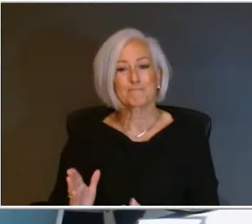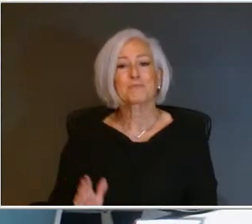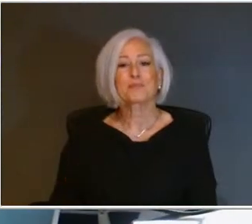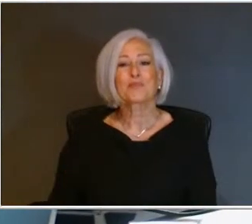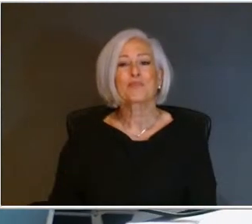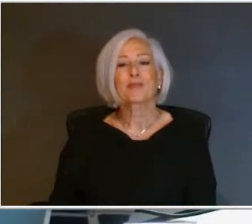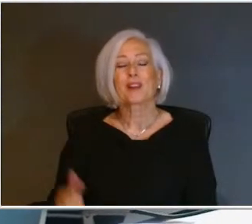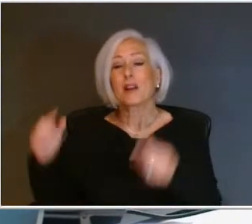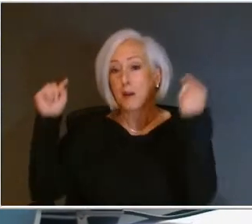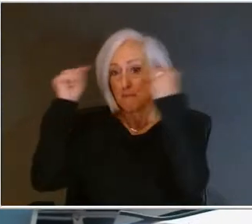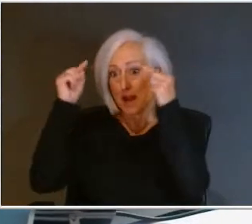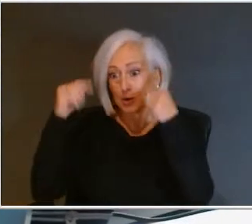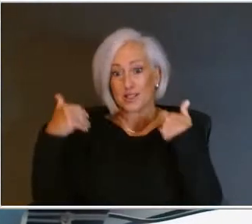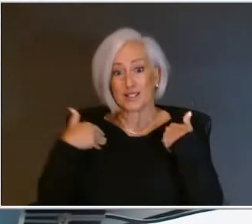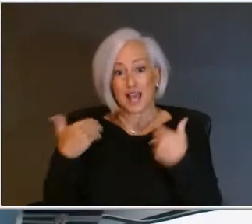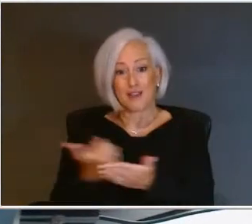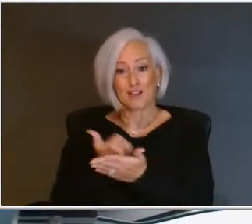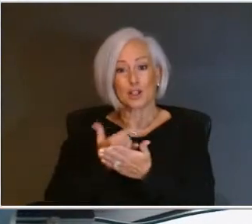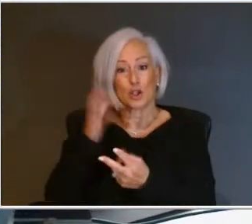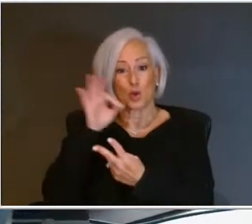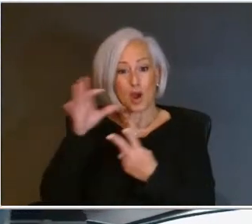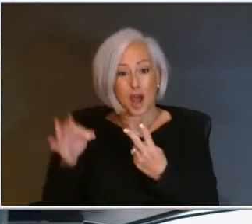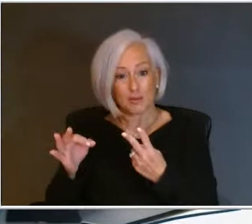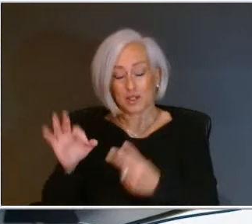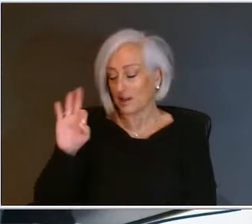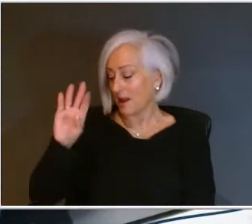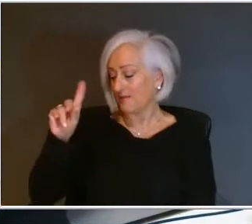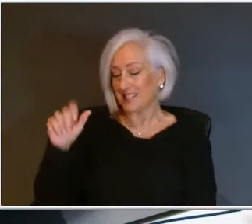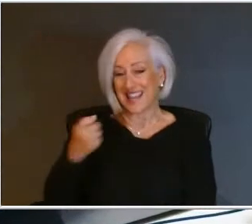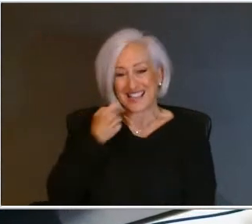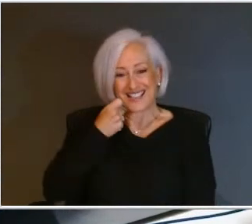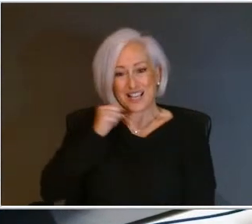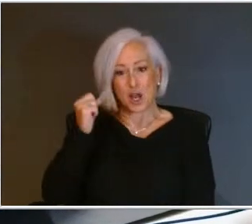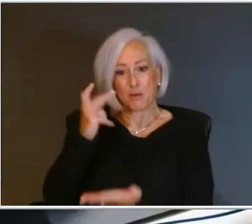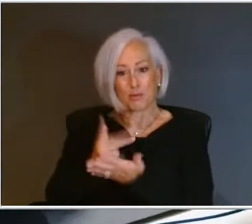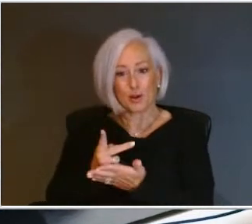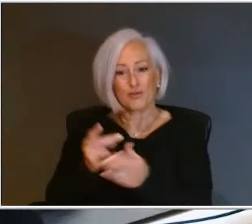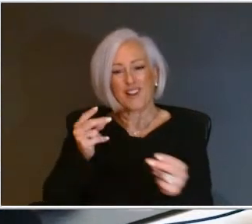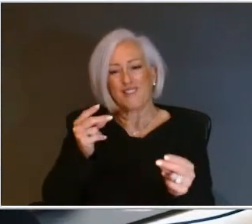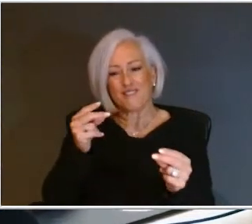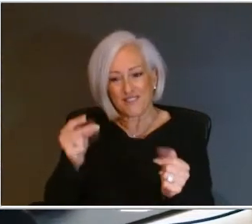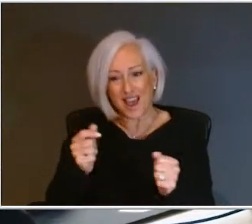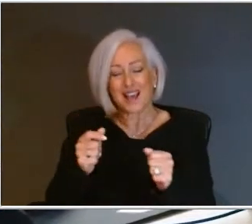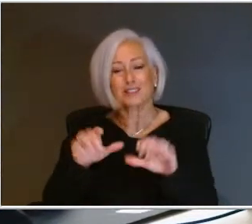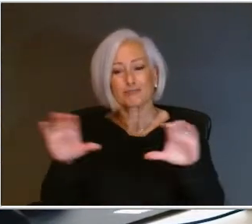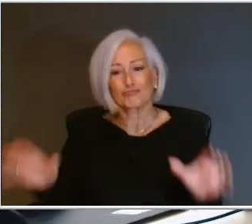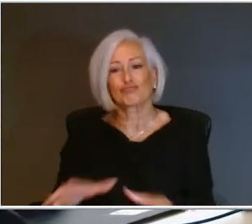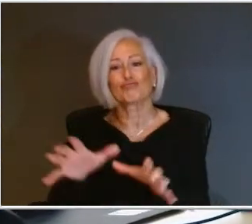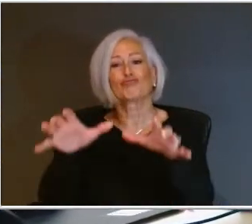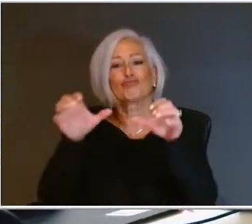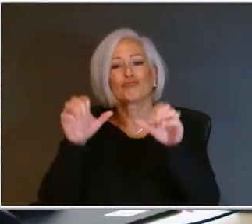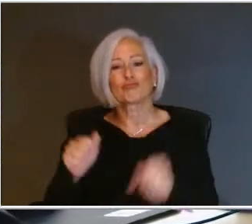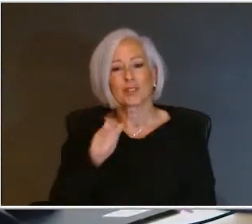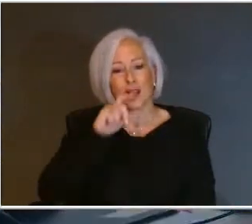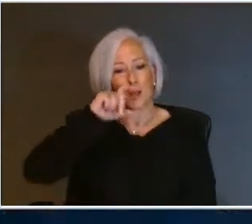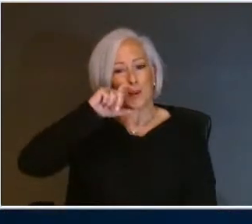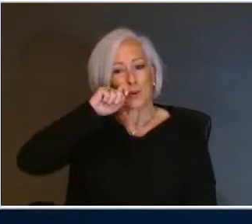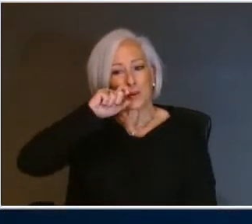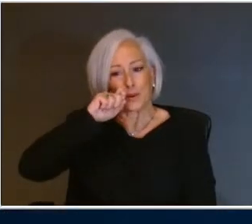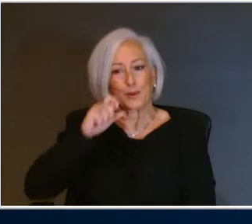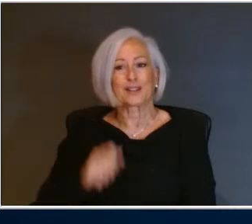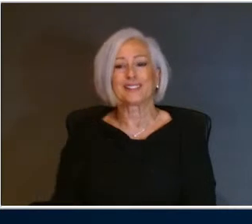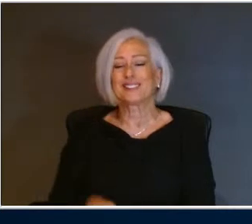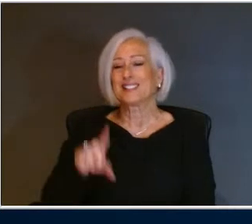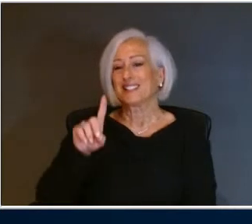The FDA has now approved the first fast-acting nasal spray for migraines. And joining us to talk more about this is Dr. Dietra Ford. She